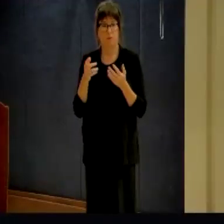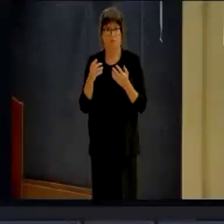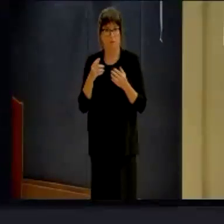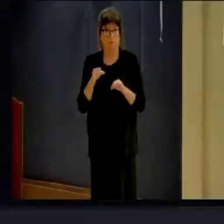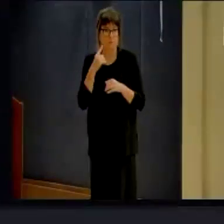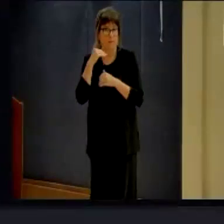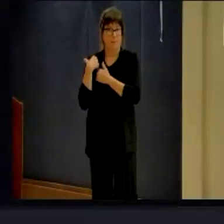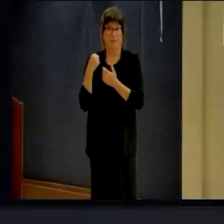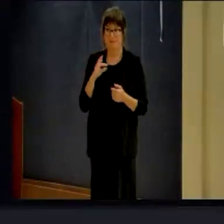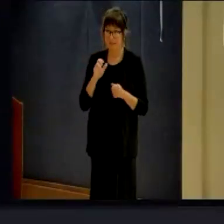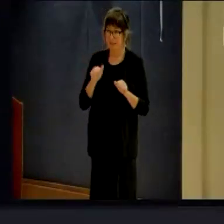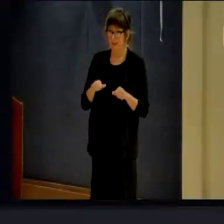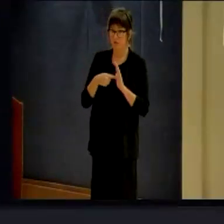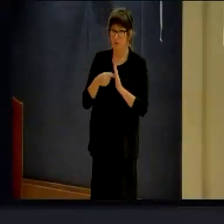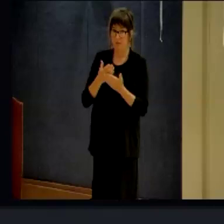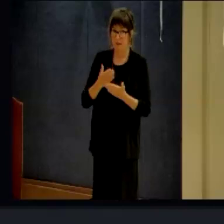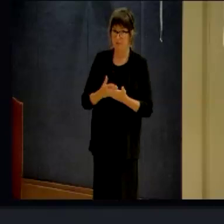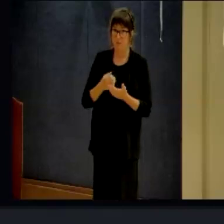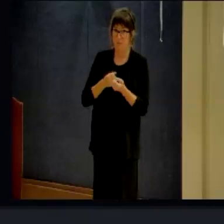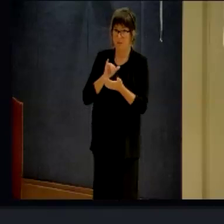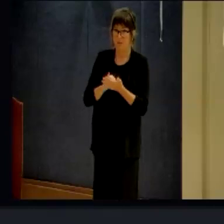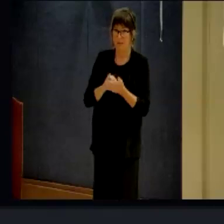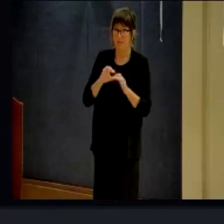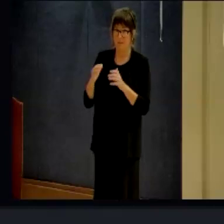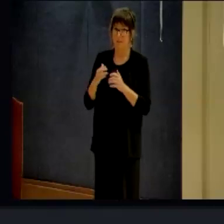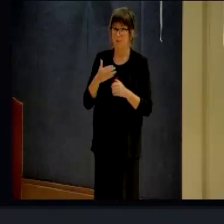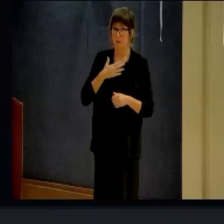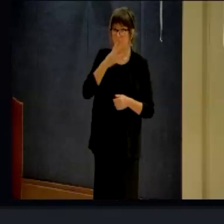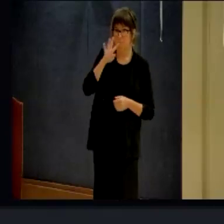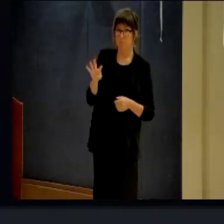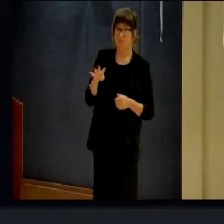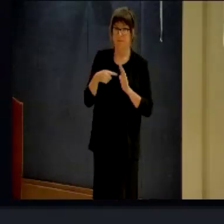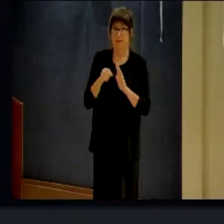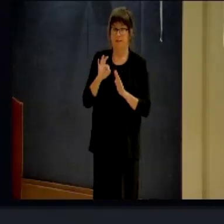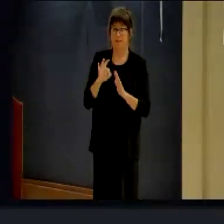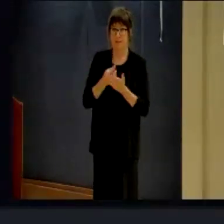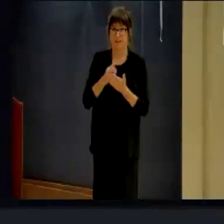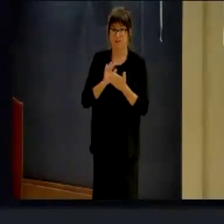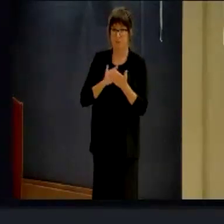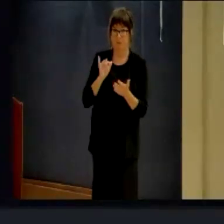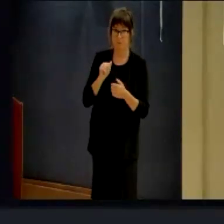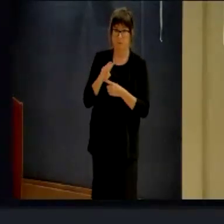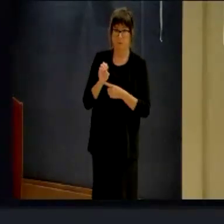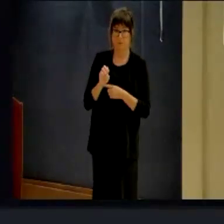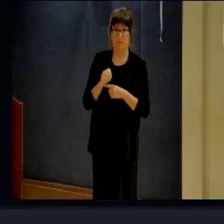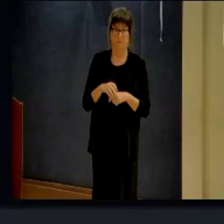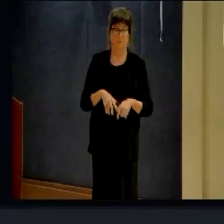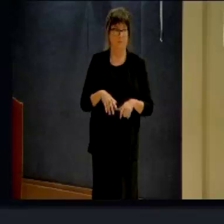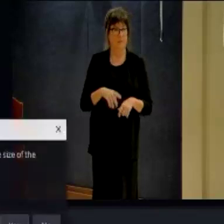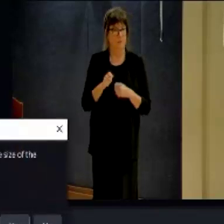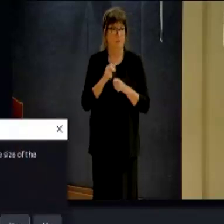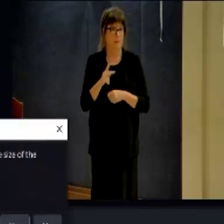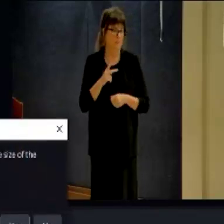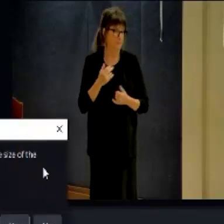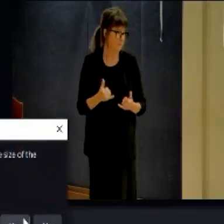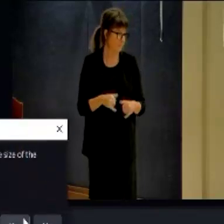show facts to support that entities were willfully ignoring signs of financial elder abuse. Thank you. We're going to need you to wrap it up.